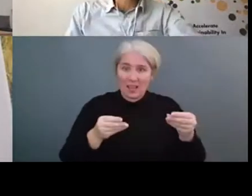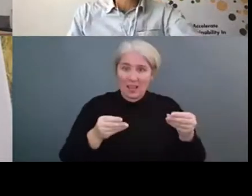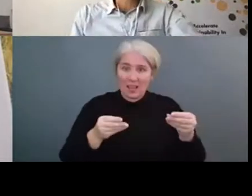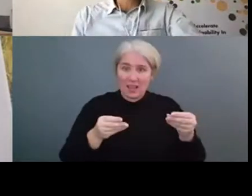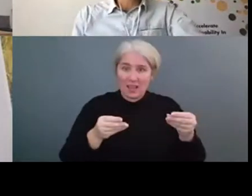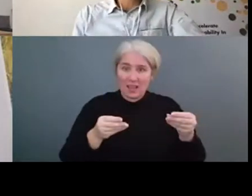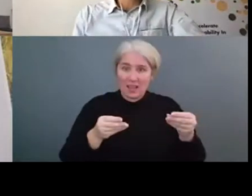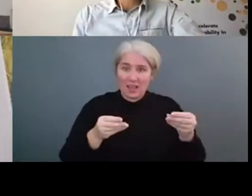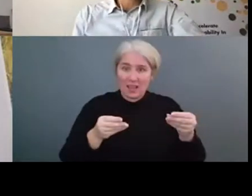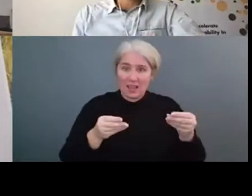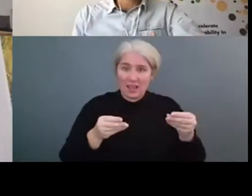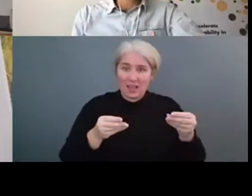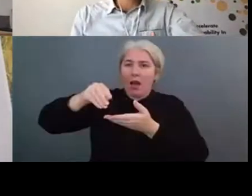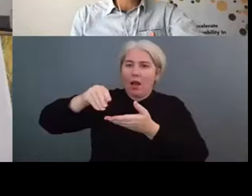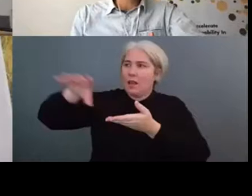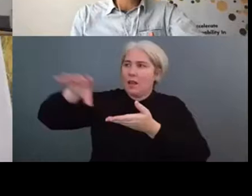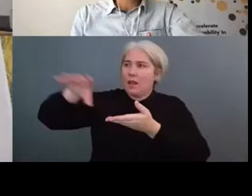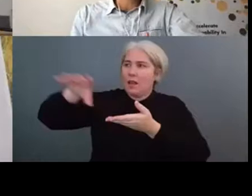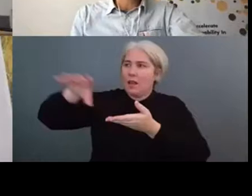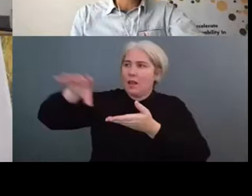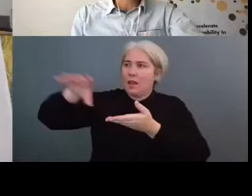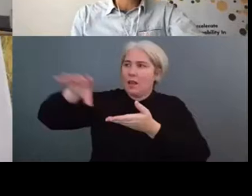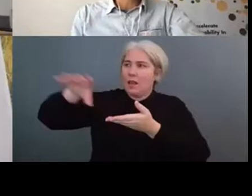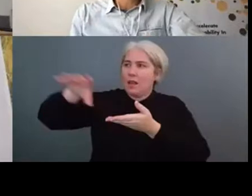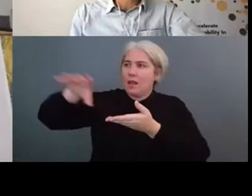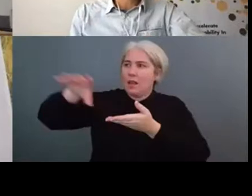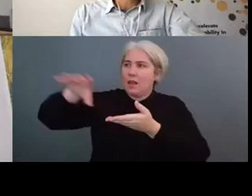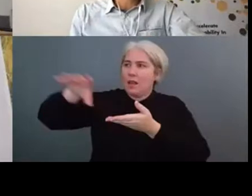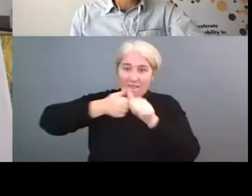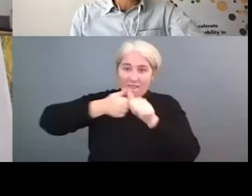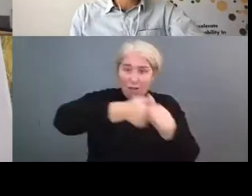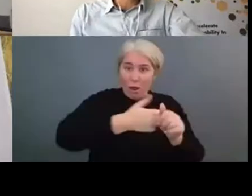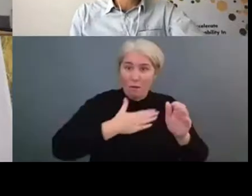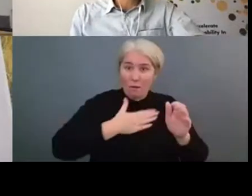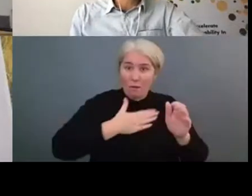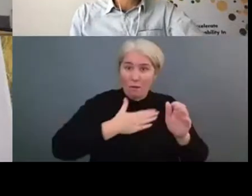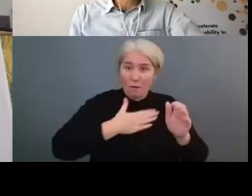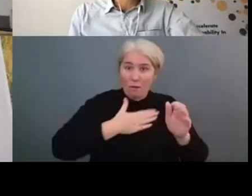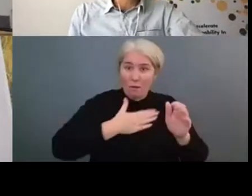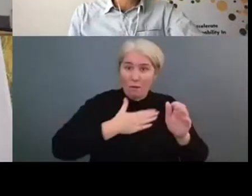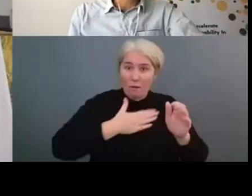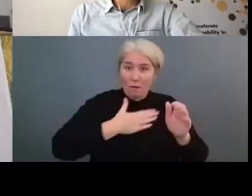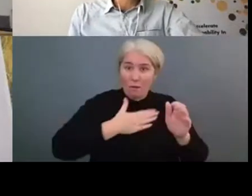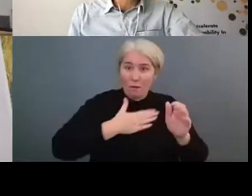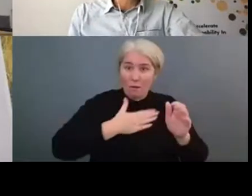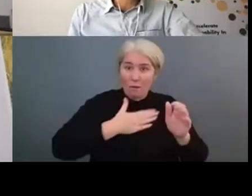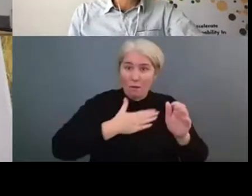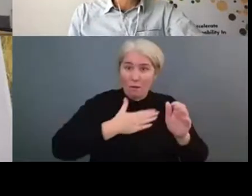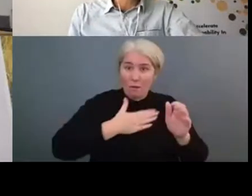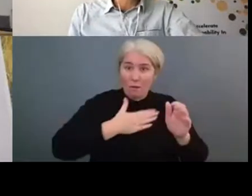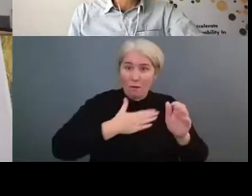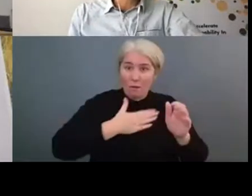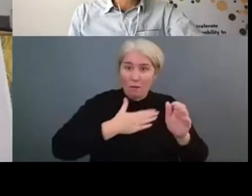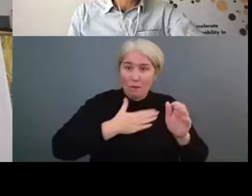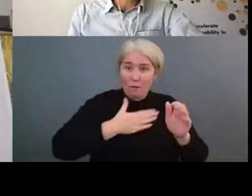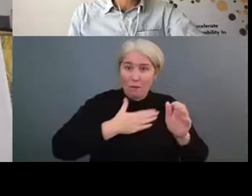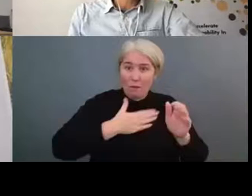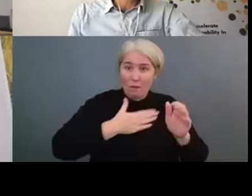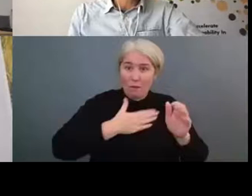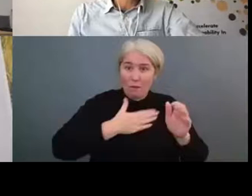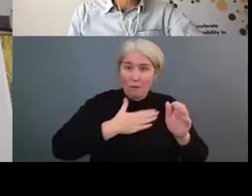reporting, how are you going to manage that? You can just tell them like, well, we have a policy, can you please stick to the policies? I